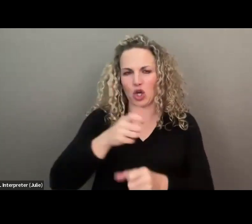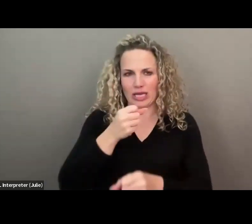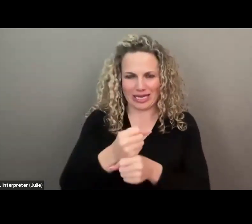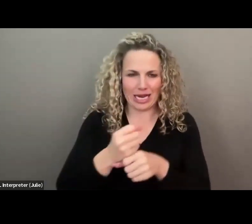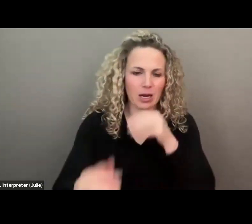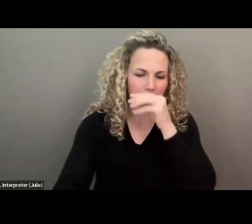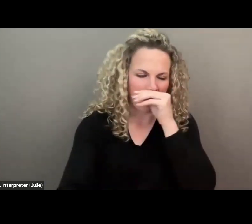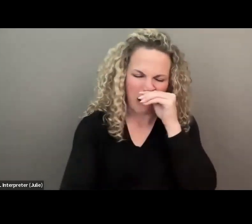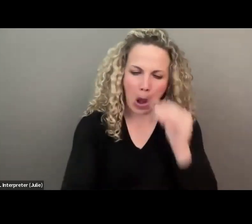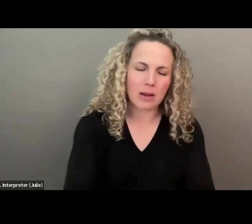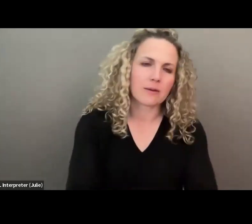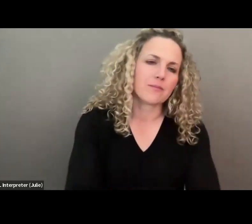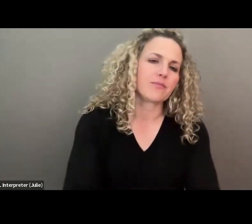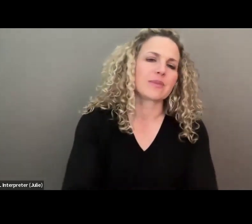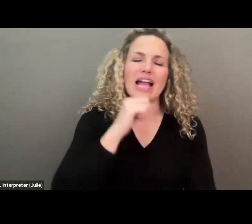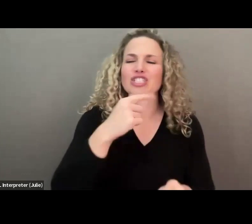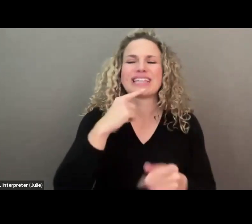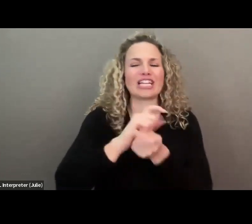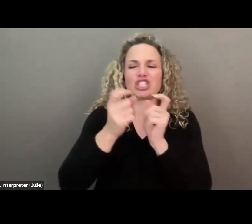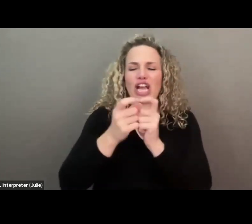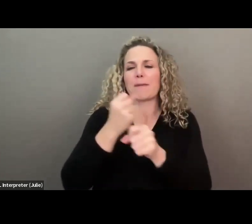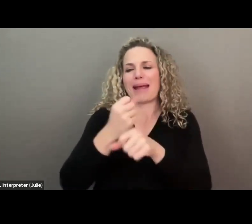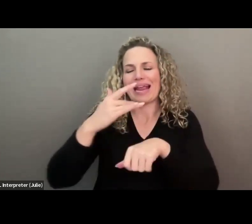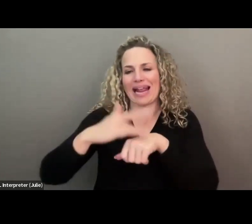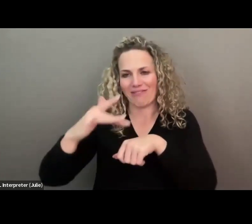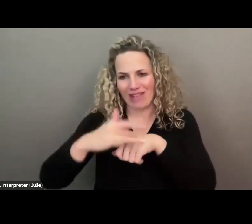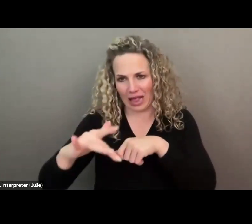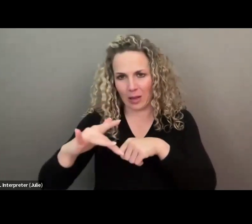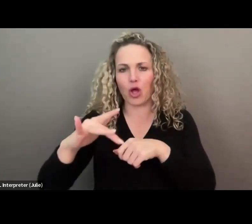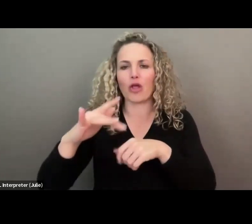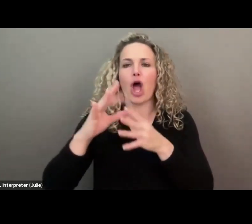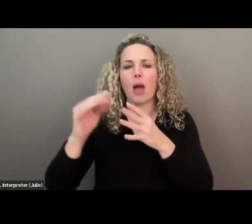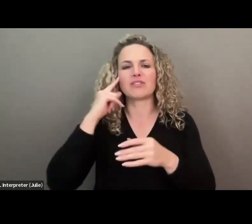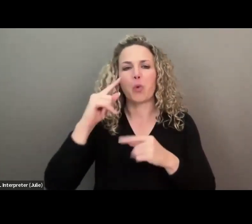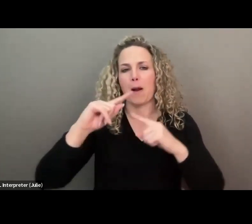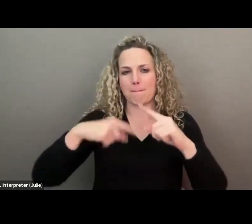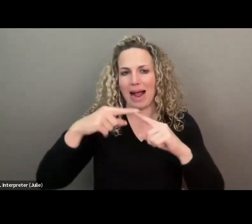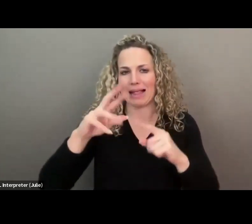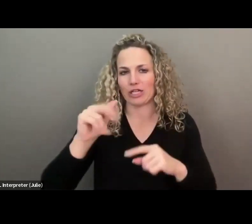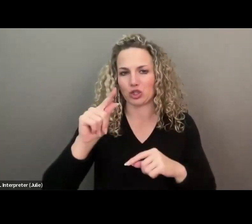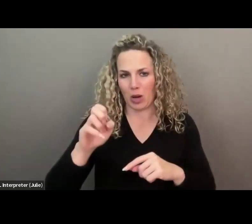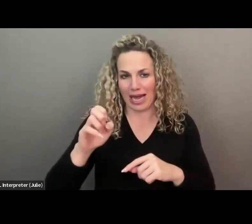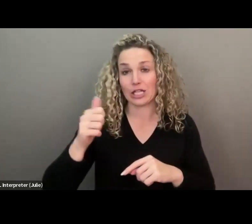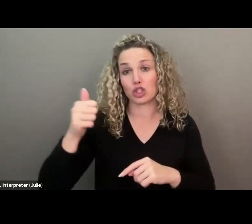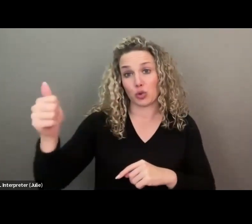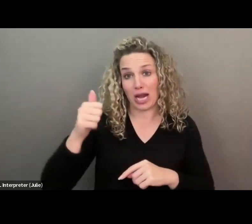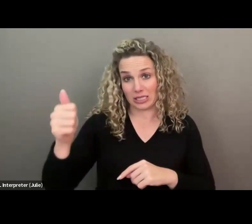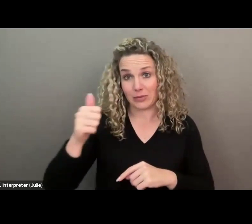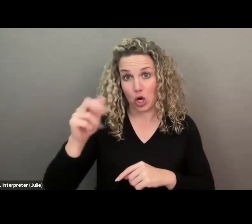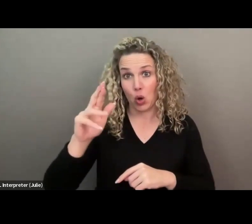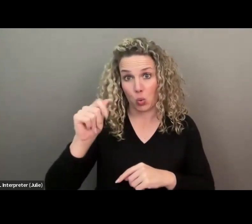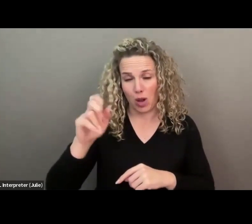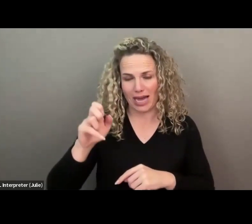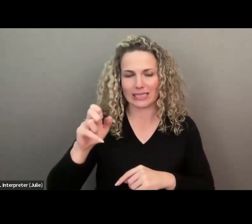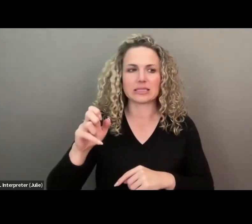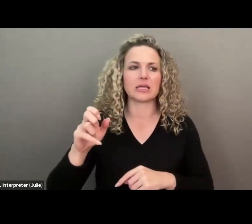shouldn't say changing, making available the option for a mileage rate. We know that the transportation rate study rates that were